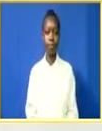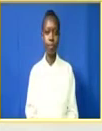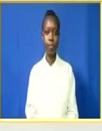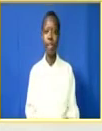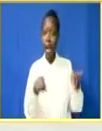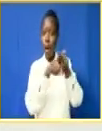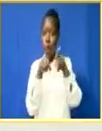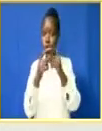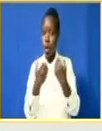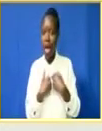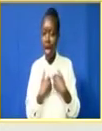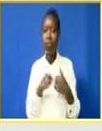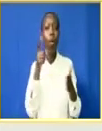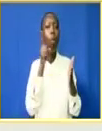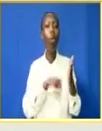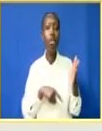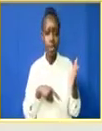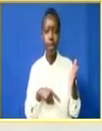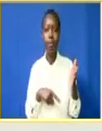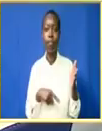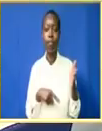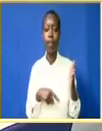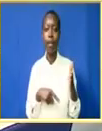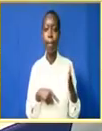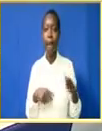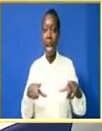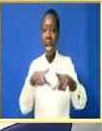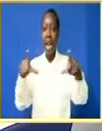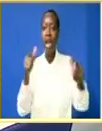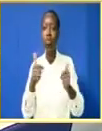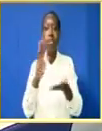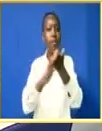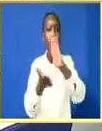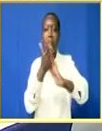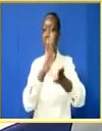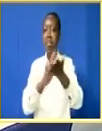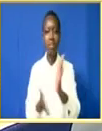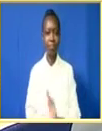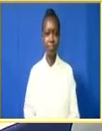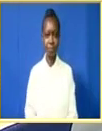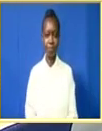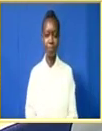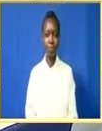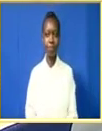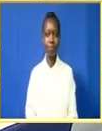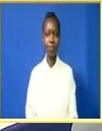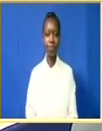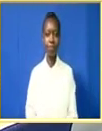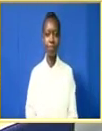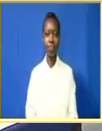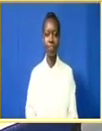We also have, mm-hmm, what we call open bare land. Yeah, that's what I meant. I just didn't have the word for it.